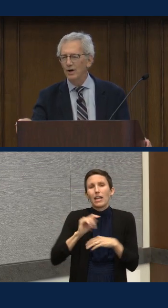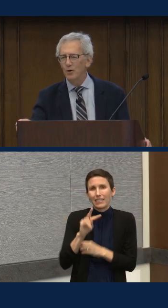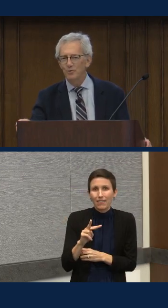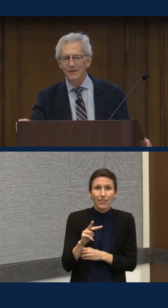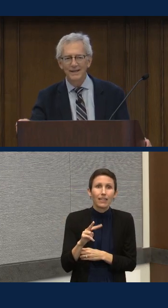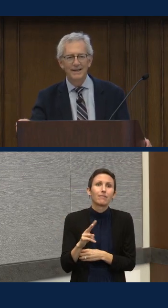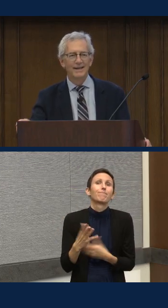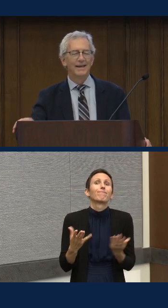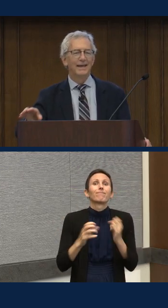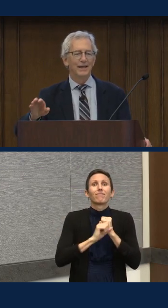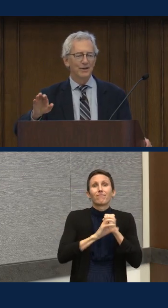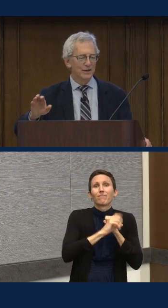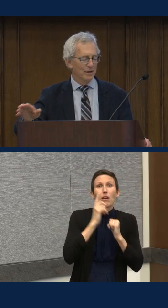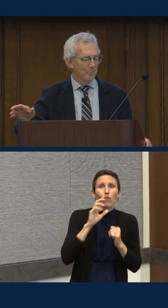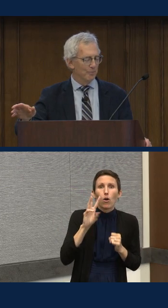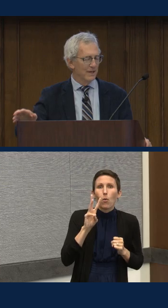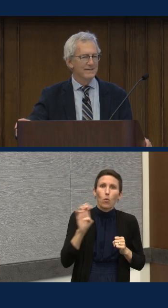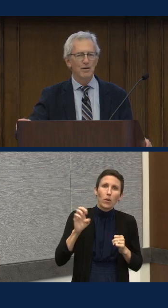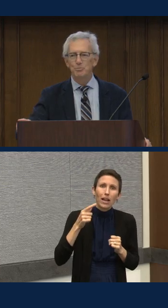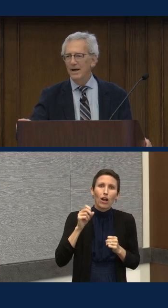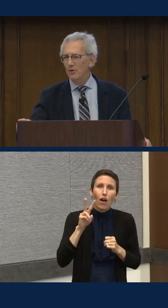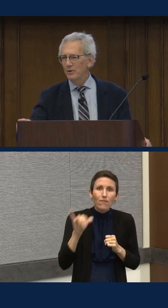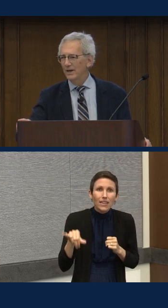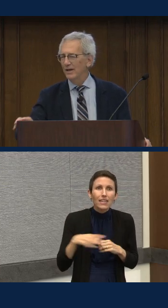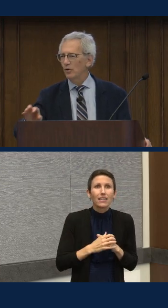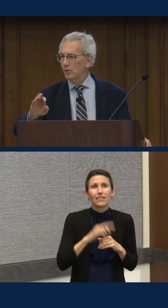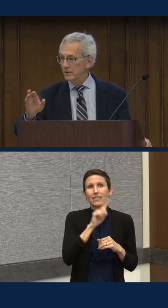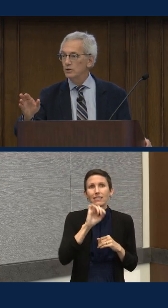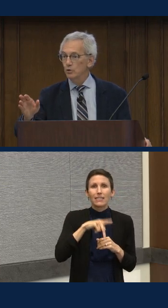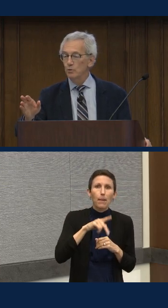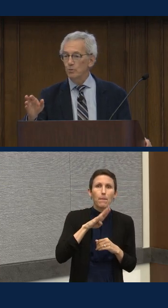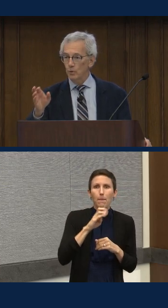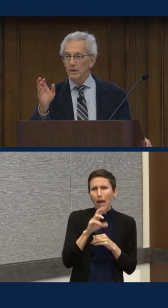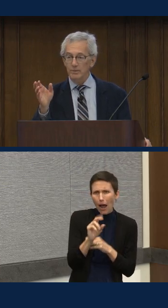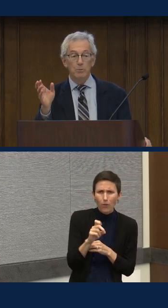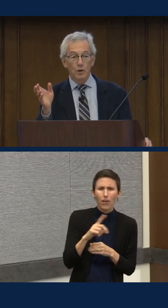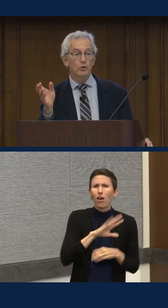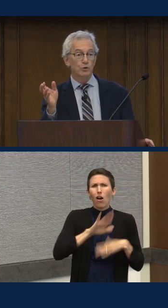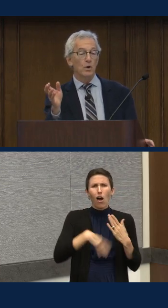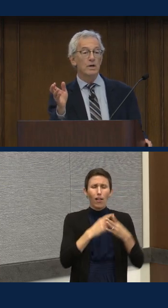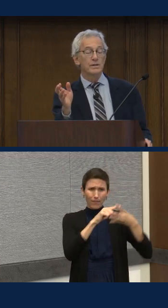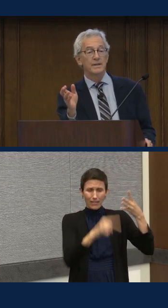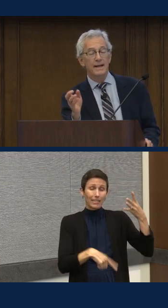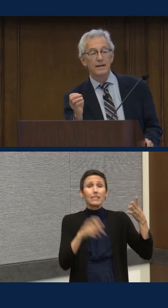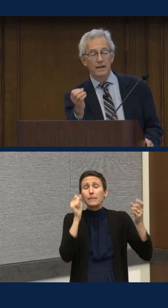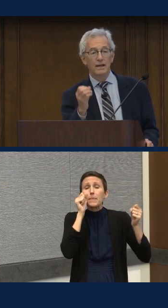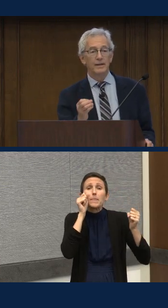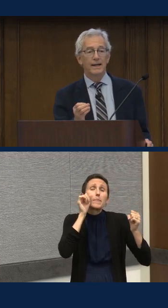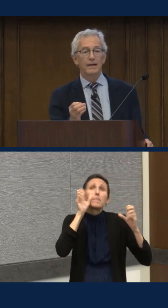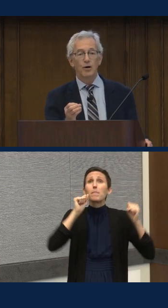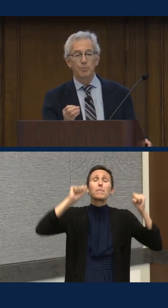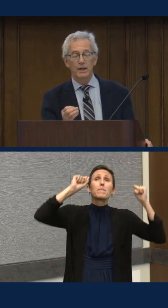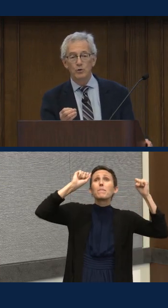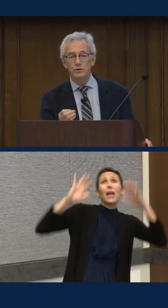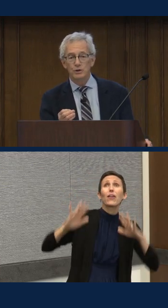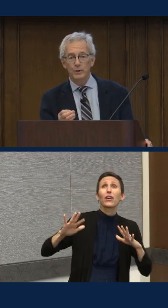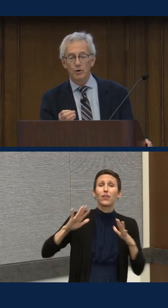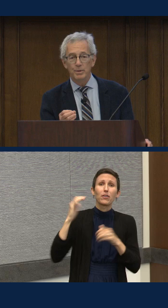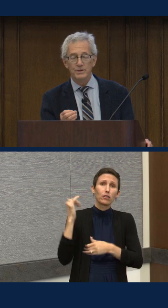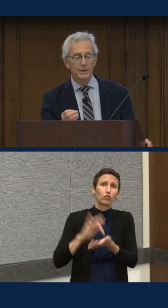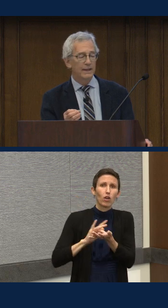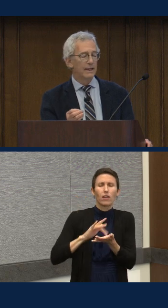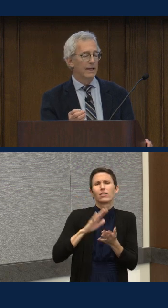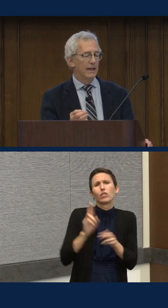for Wegovy and Zepbound and all these new really miracle drugs that are being used to